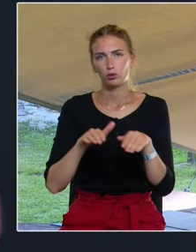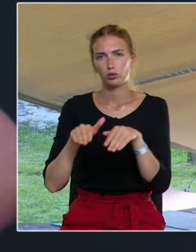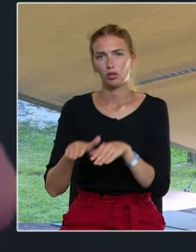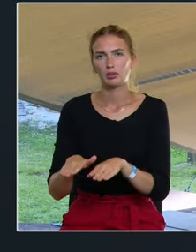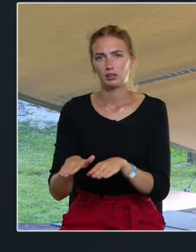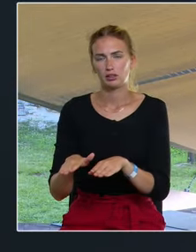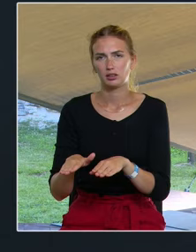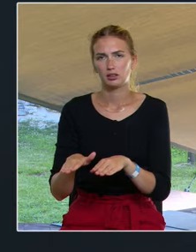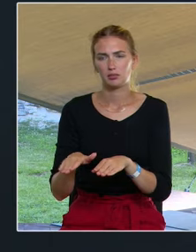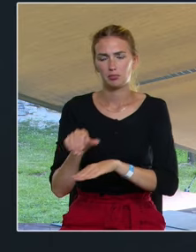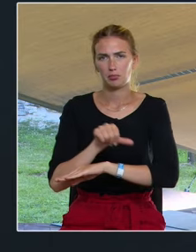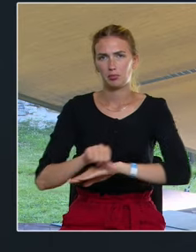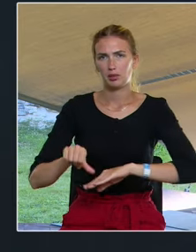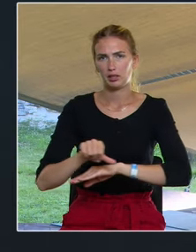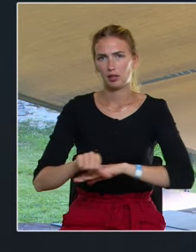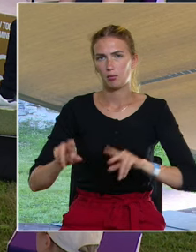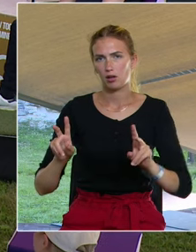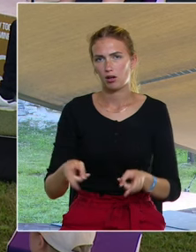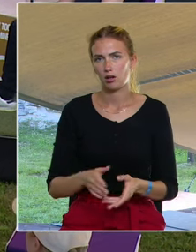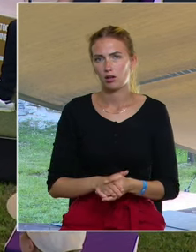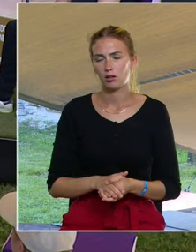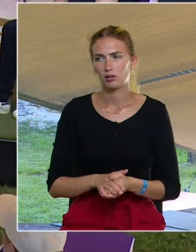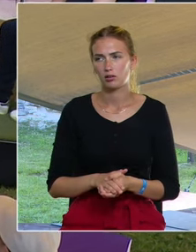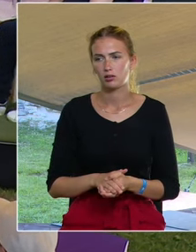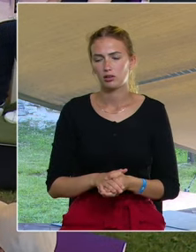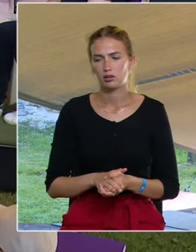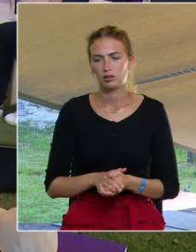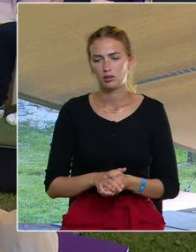happening. Yeah, I think Professor Ibrus's point about